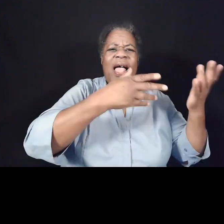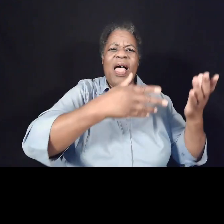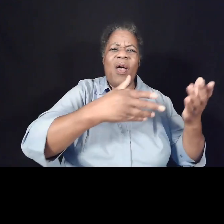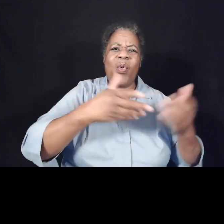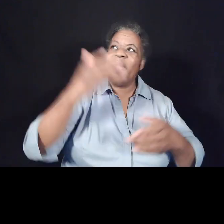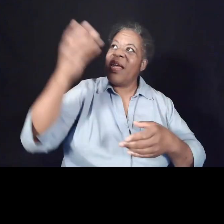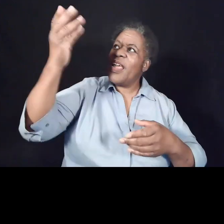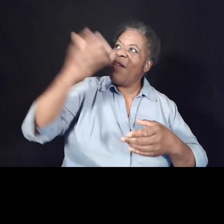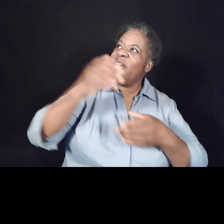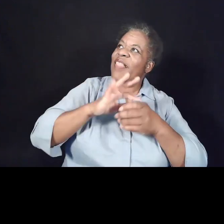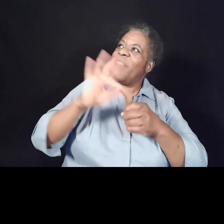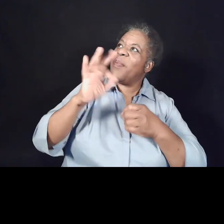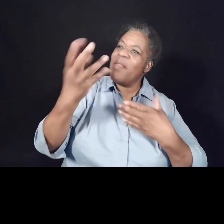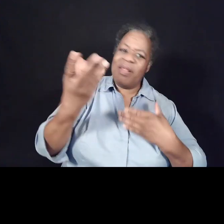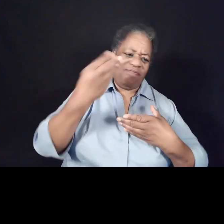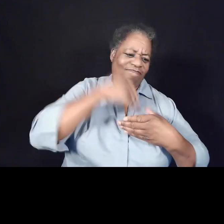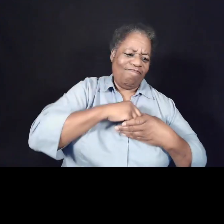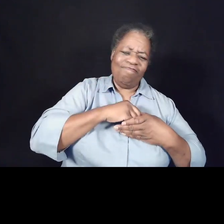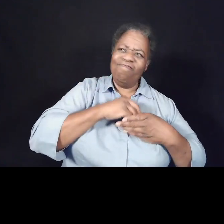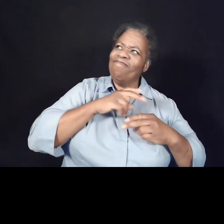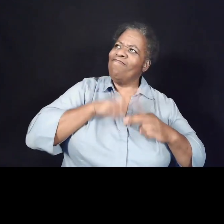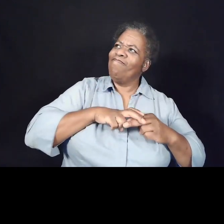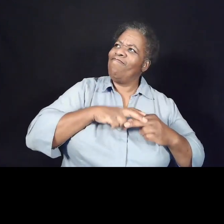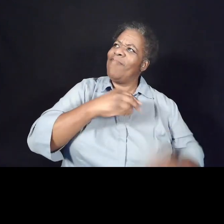and take up residence there.